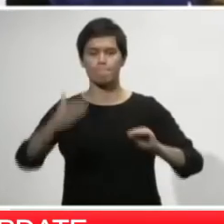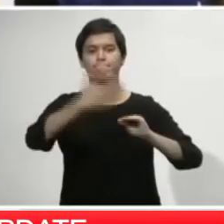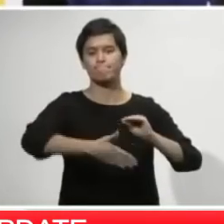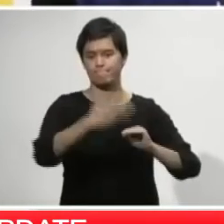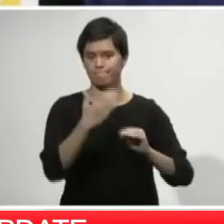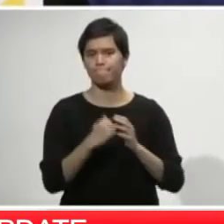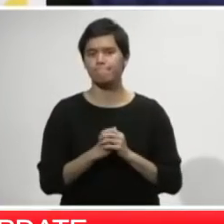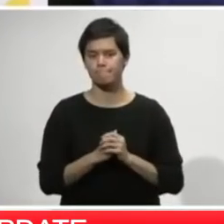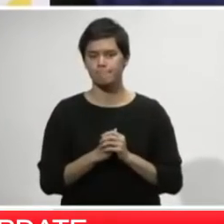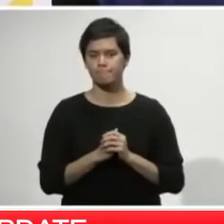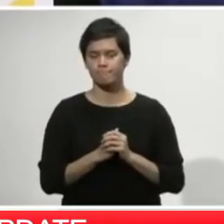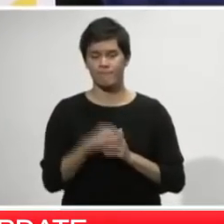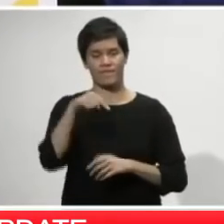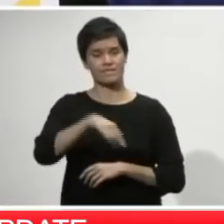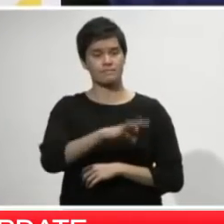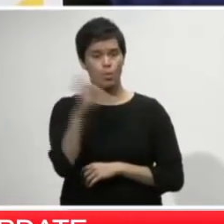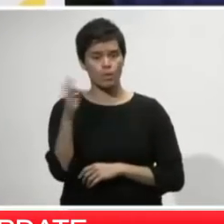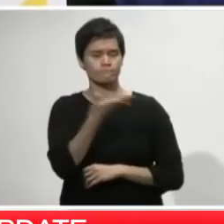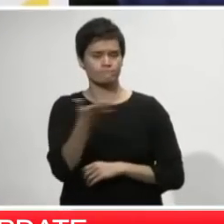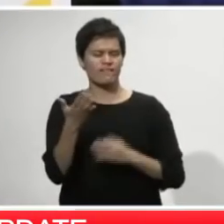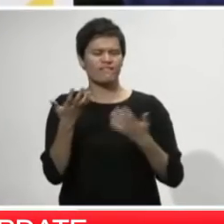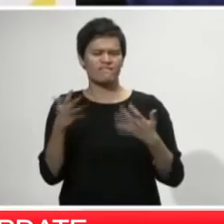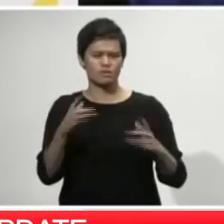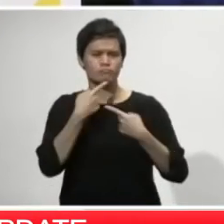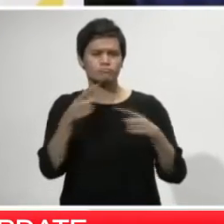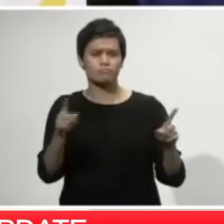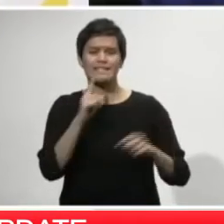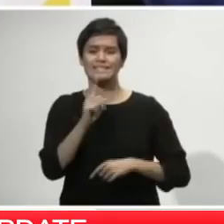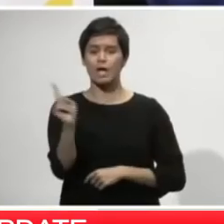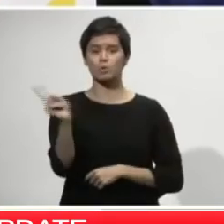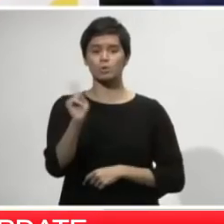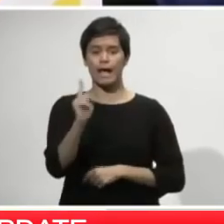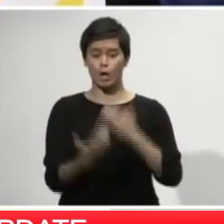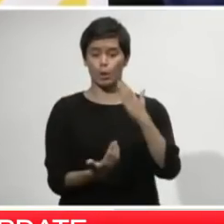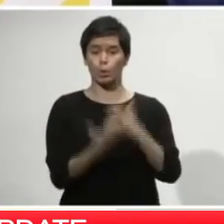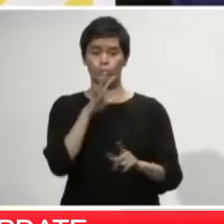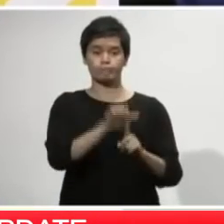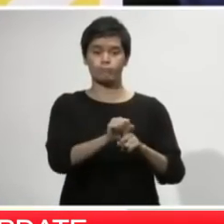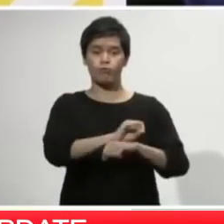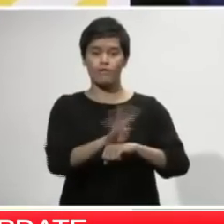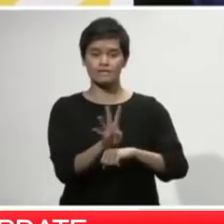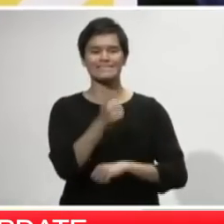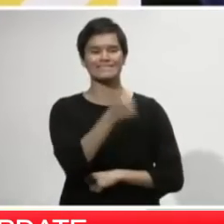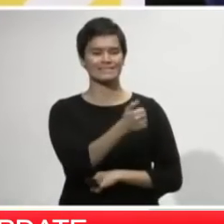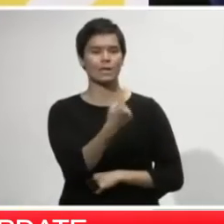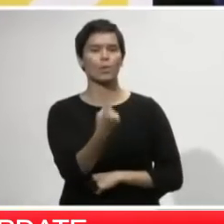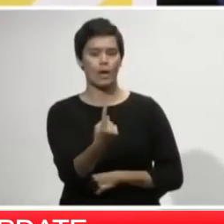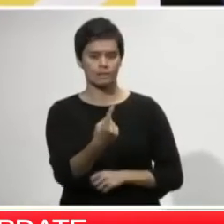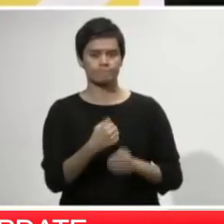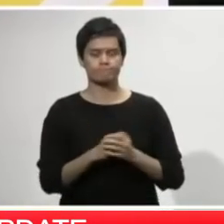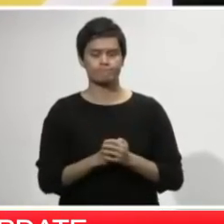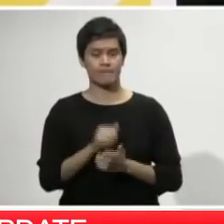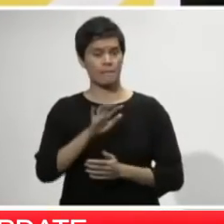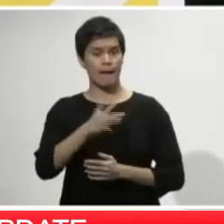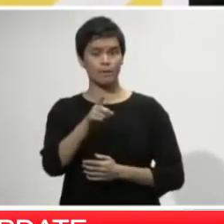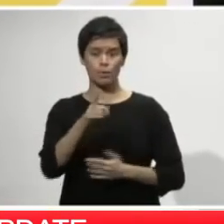As you will have heard this morning, there are 61 new cases today. While on the face of it, that may seem a